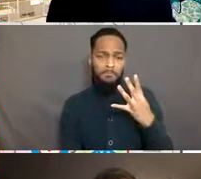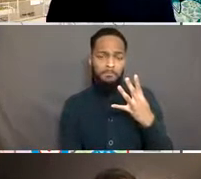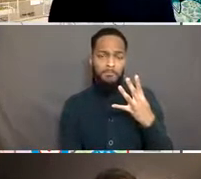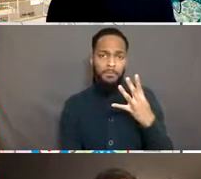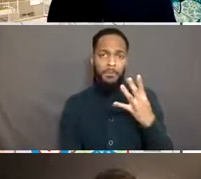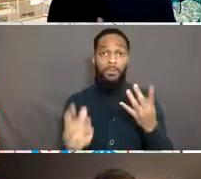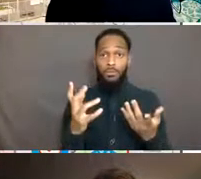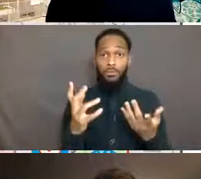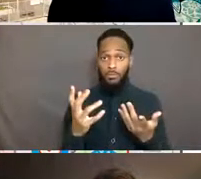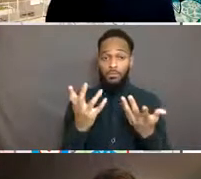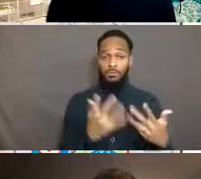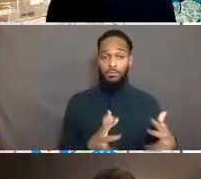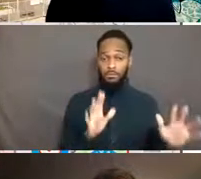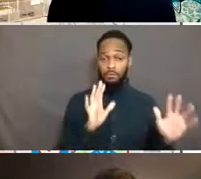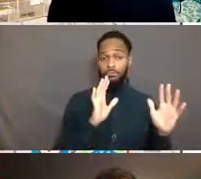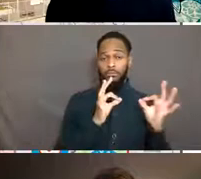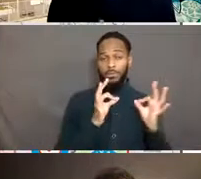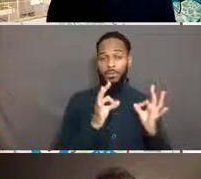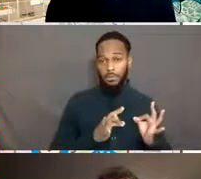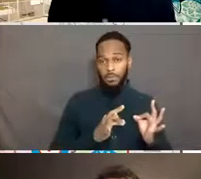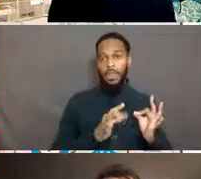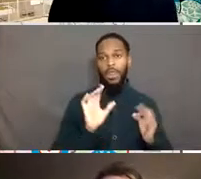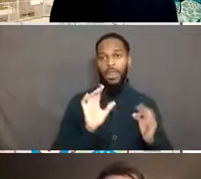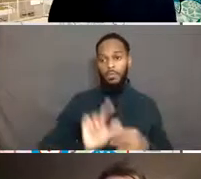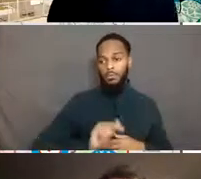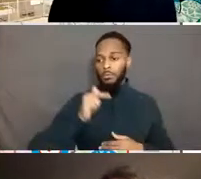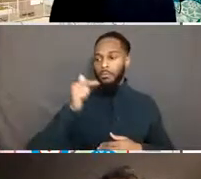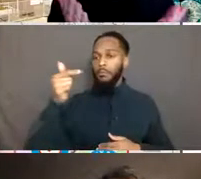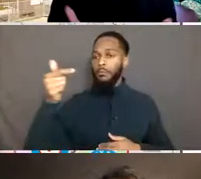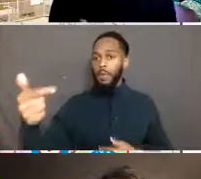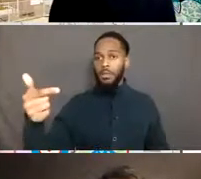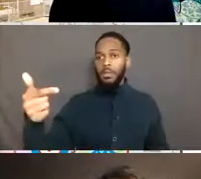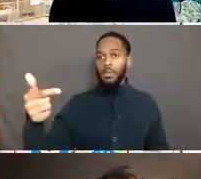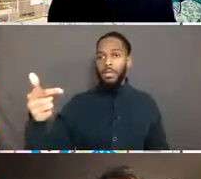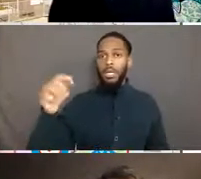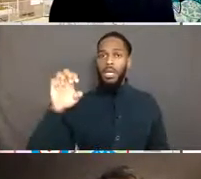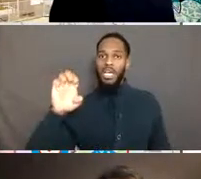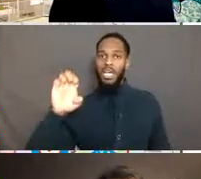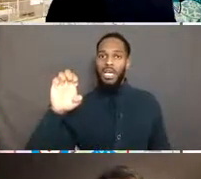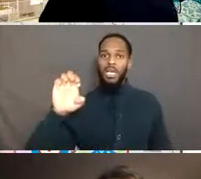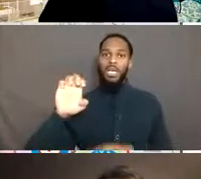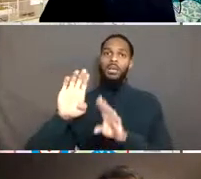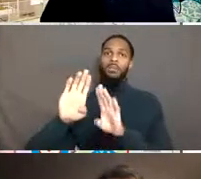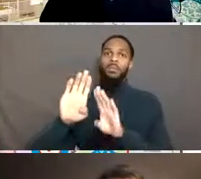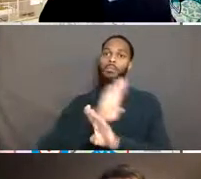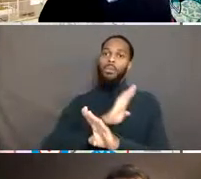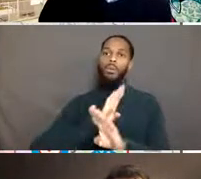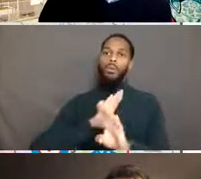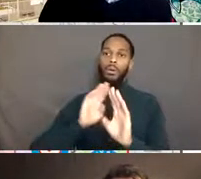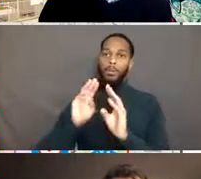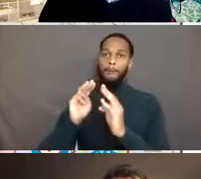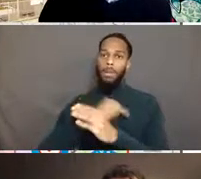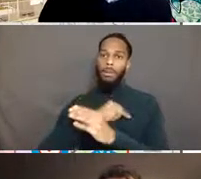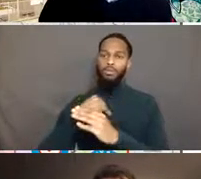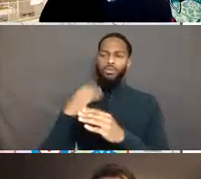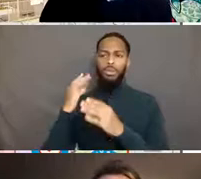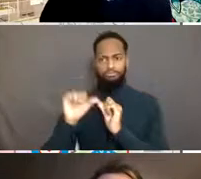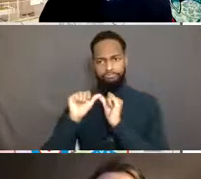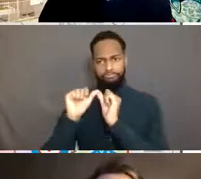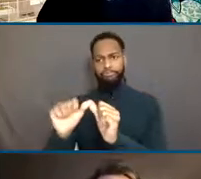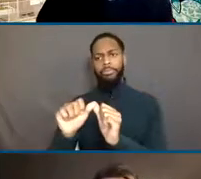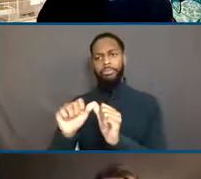that, let me turn it back to our two mighty board members who are going to take us, I know, through more questions. Thank you,